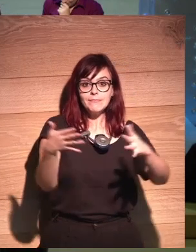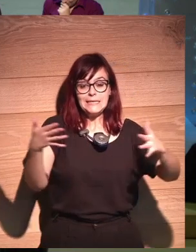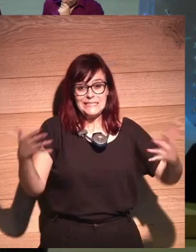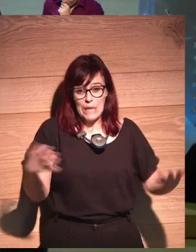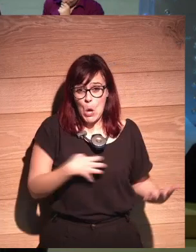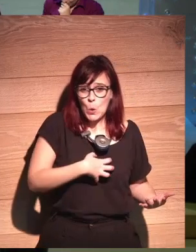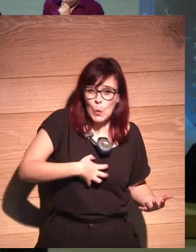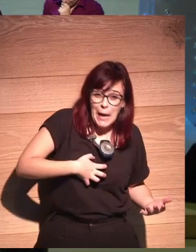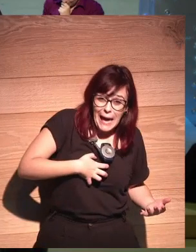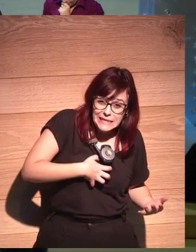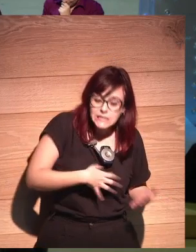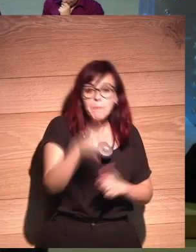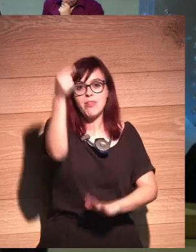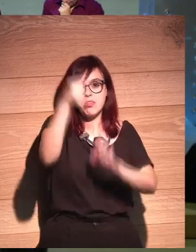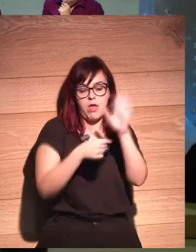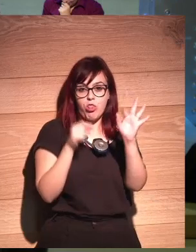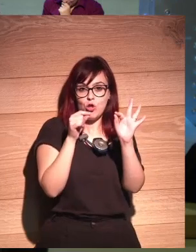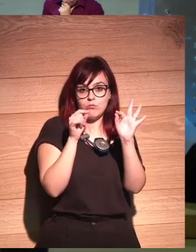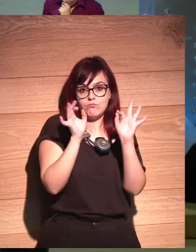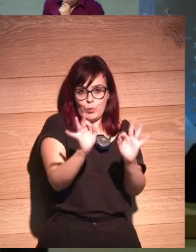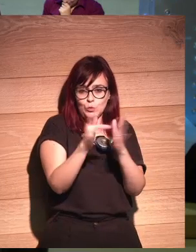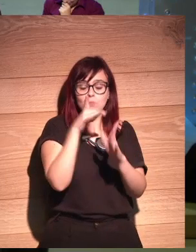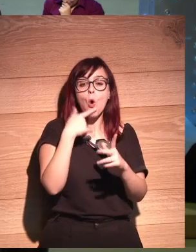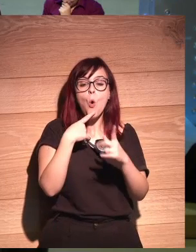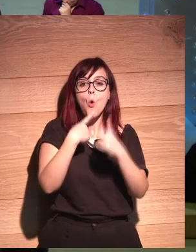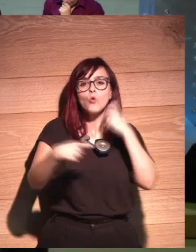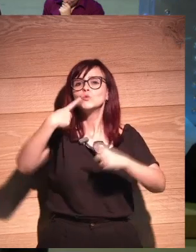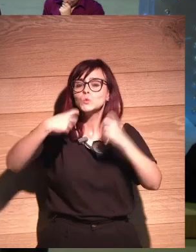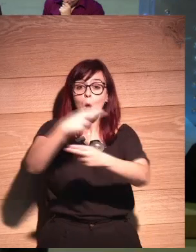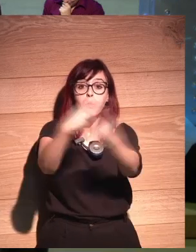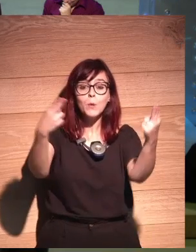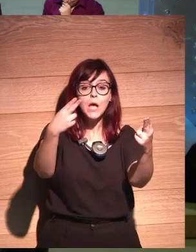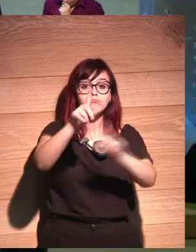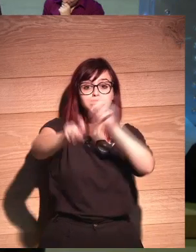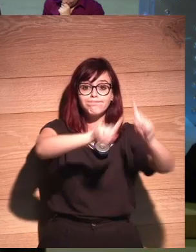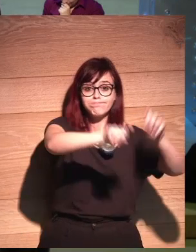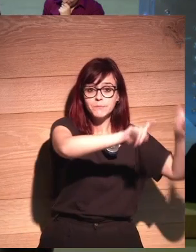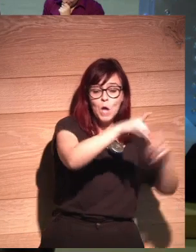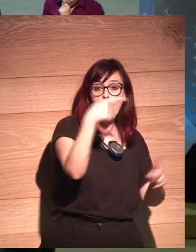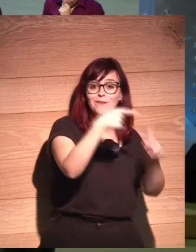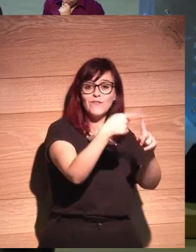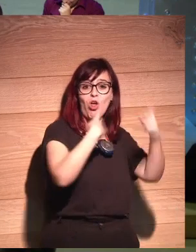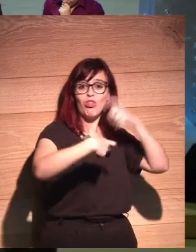sustainability, it has been very difficult for us to find indicators.